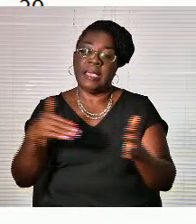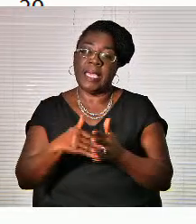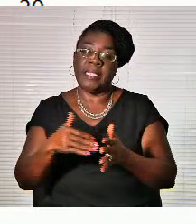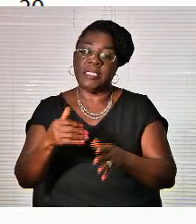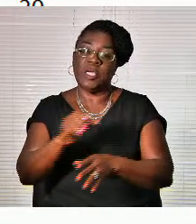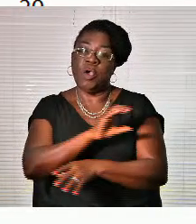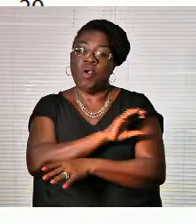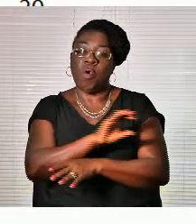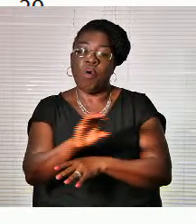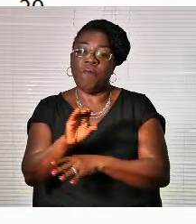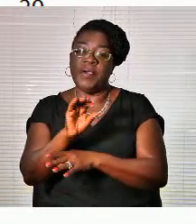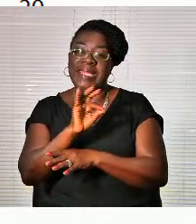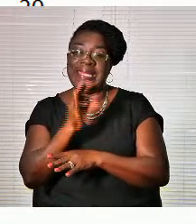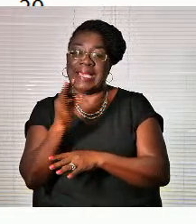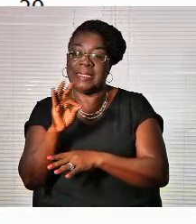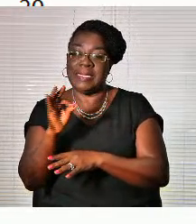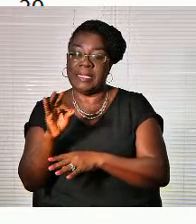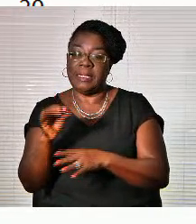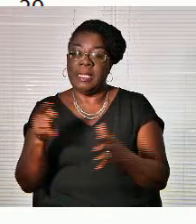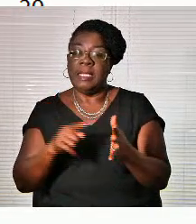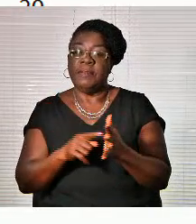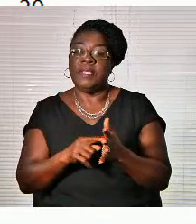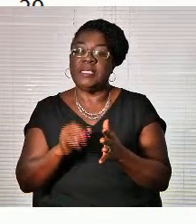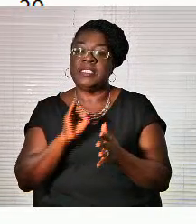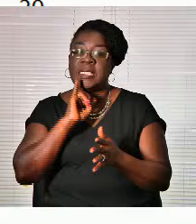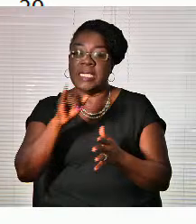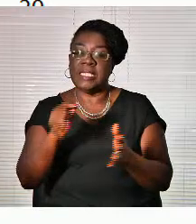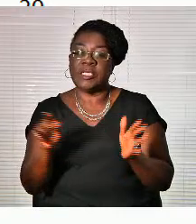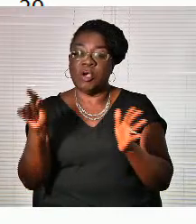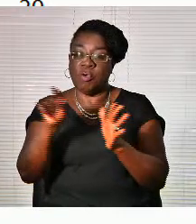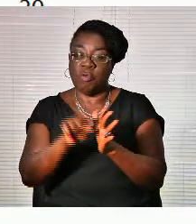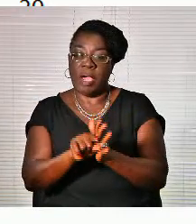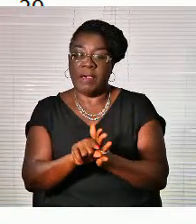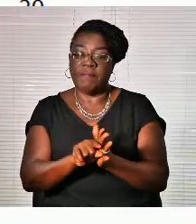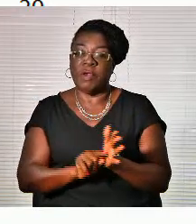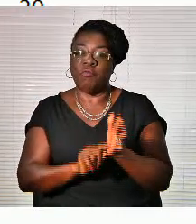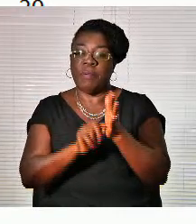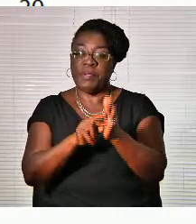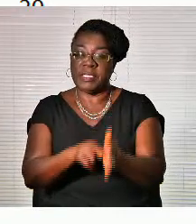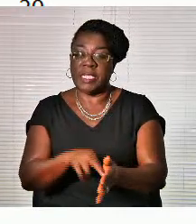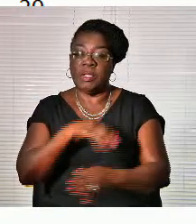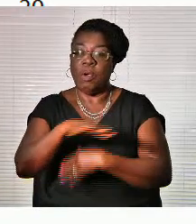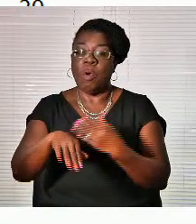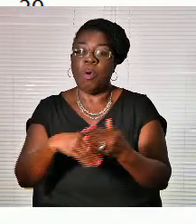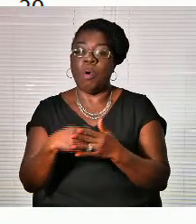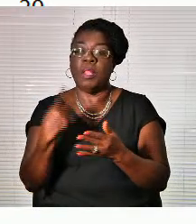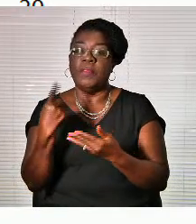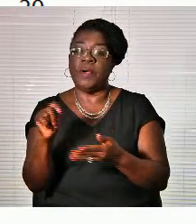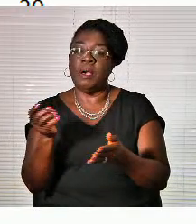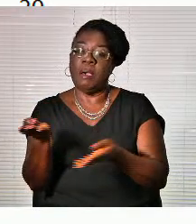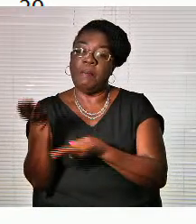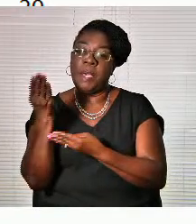COVID-19, and this is a graph that represents all Bahamas.